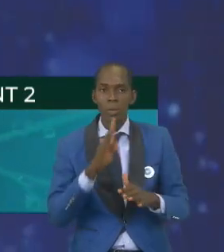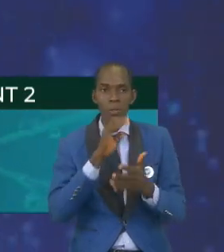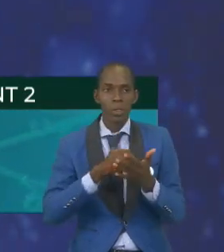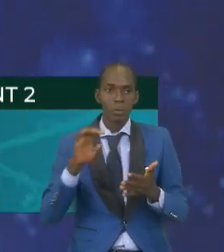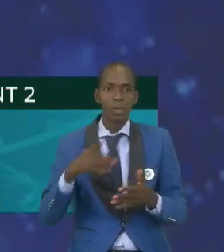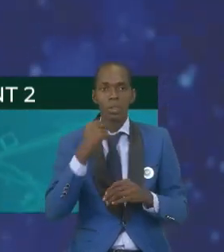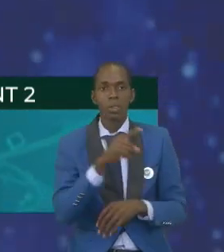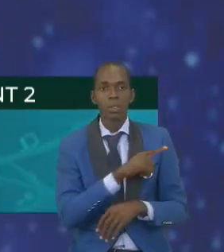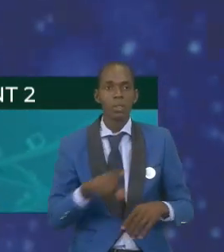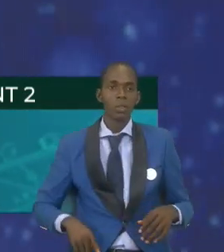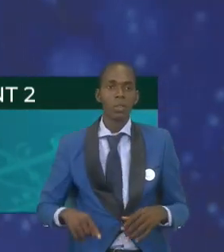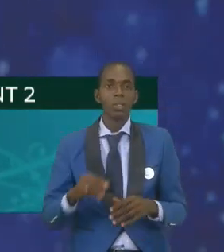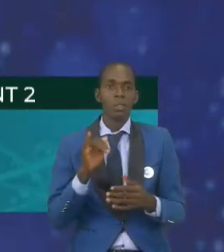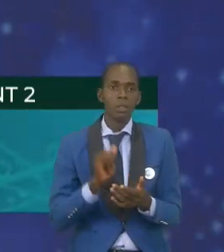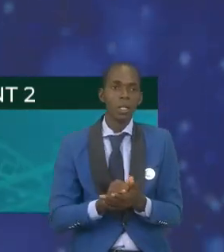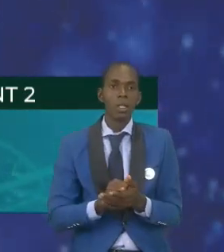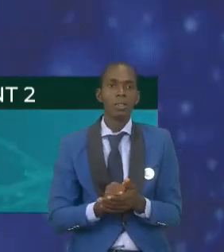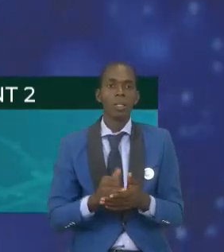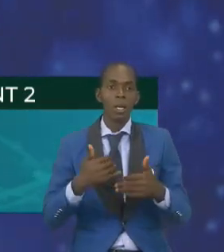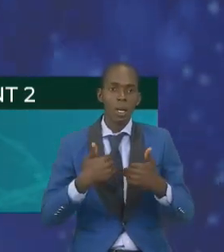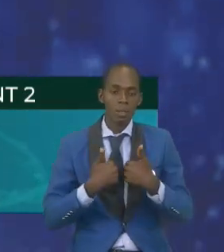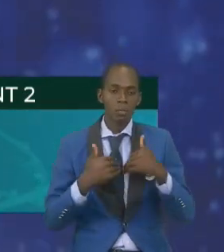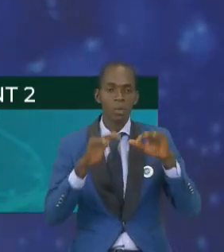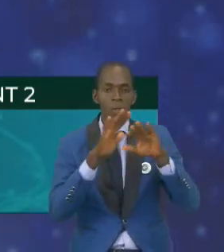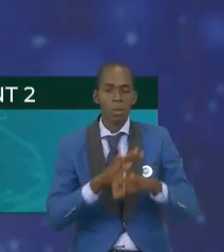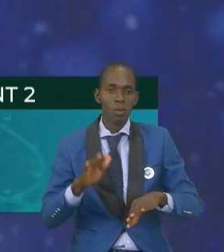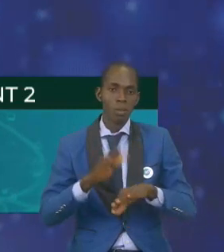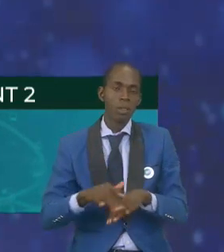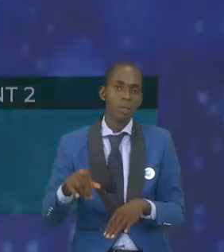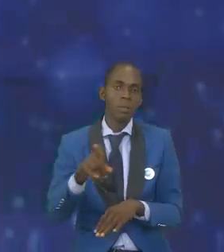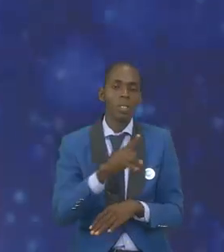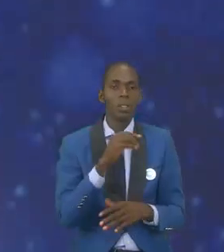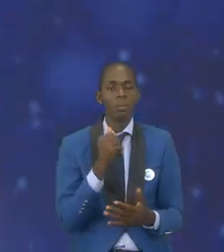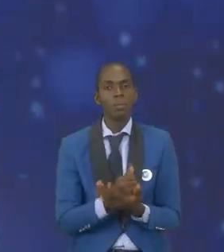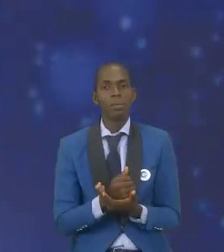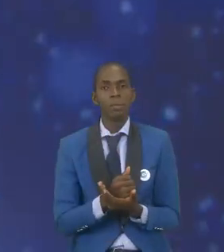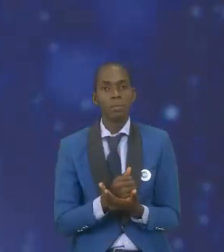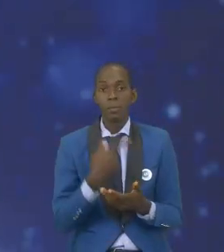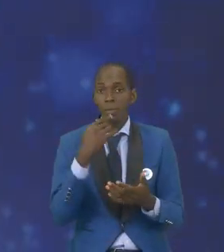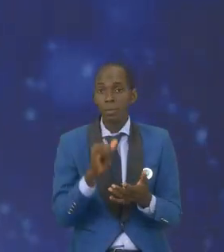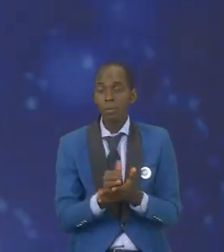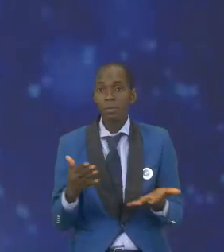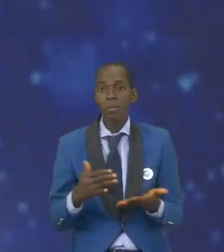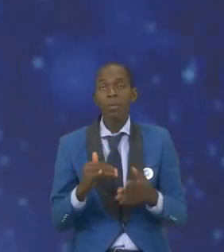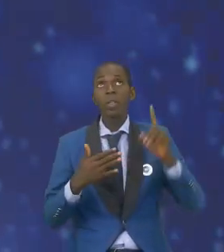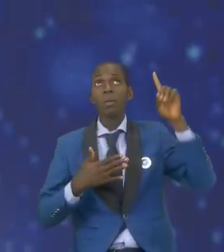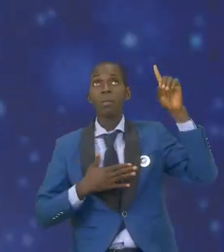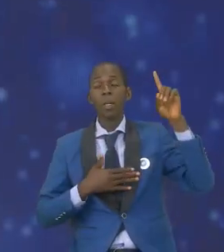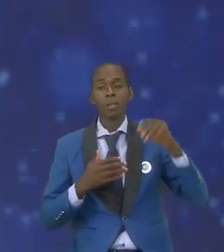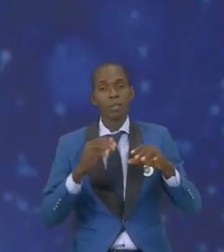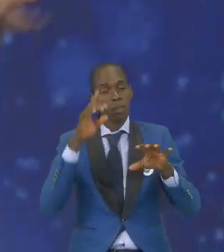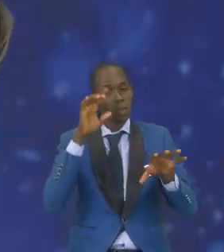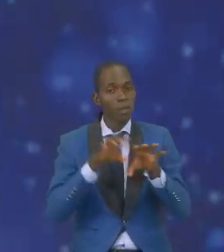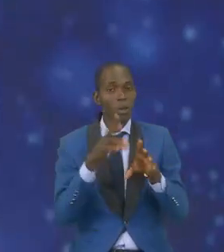the Lord that hath mercy on thee." It says, "My covenant of peace